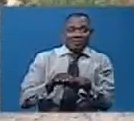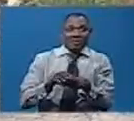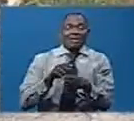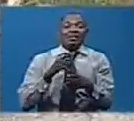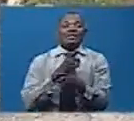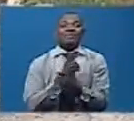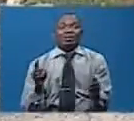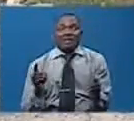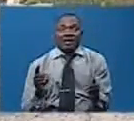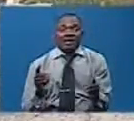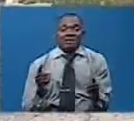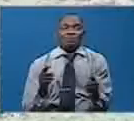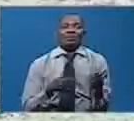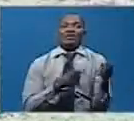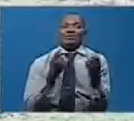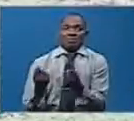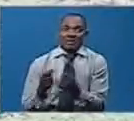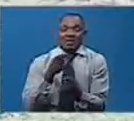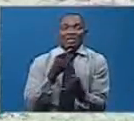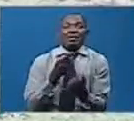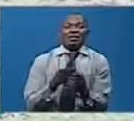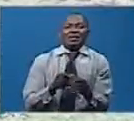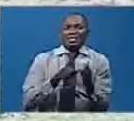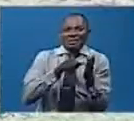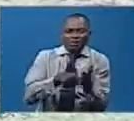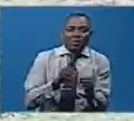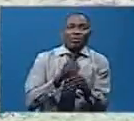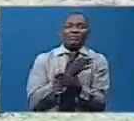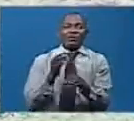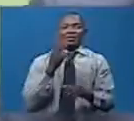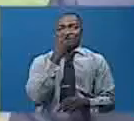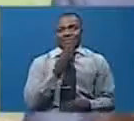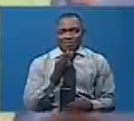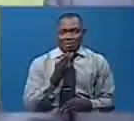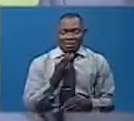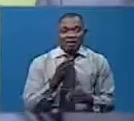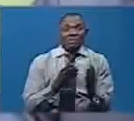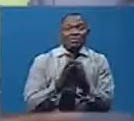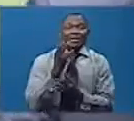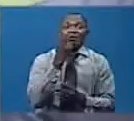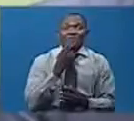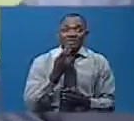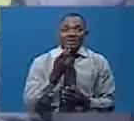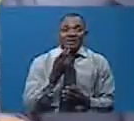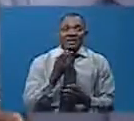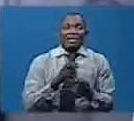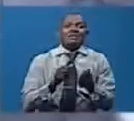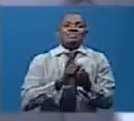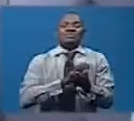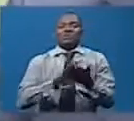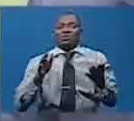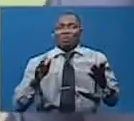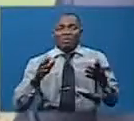our democracy being deepened. He places emphasis on freedom of speech. The right to speech has obstructed